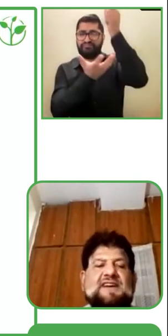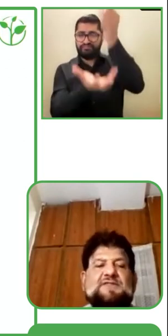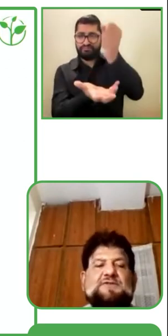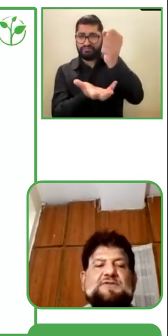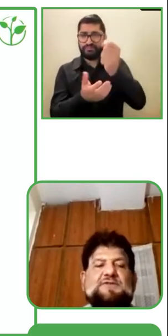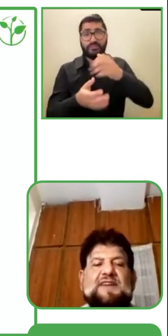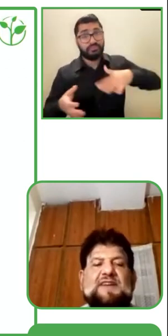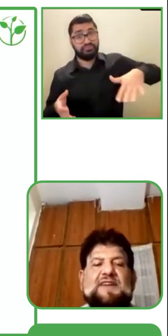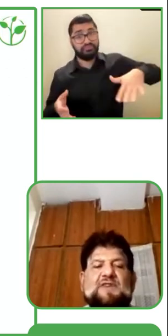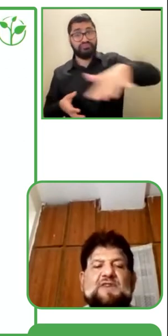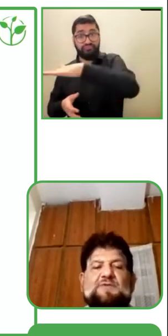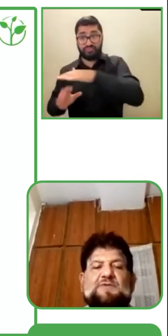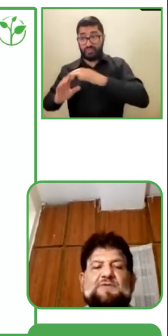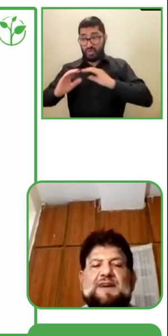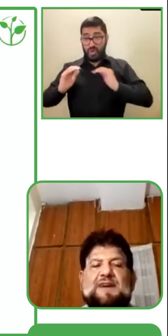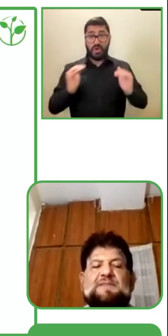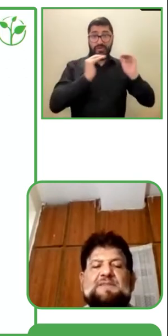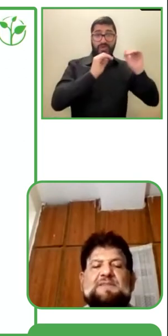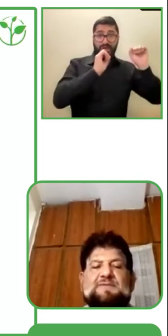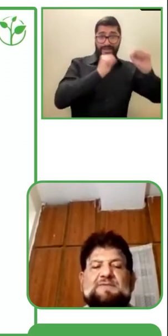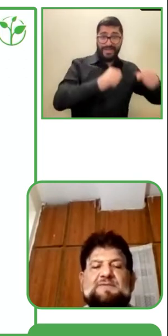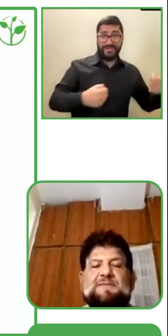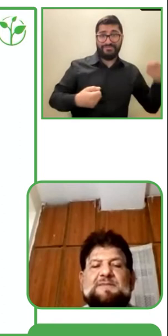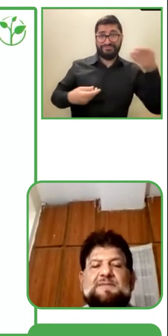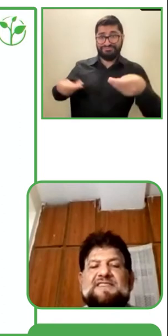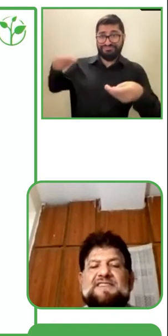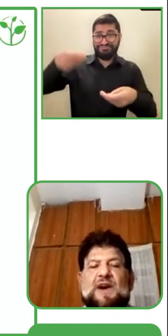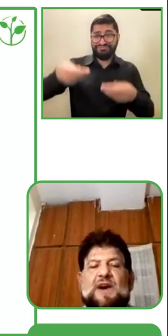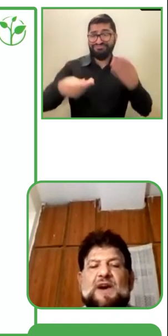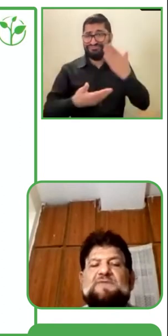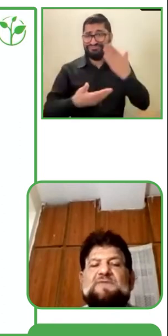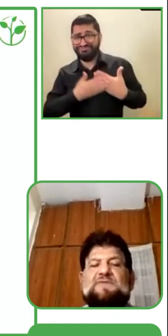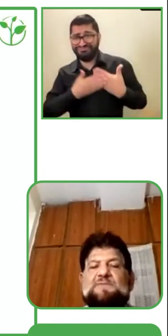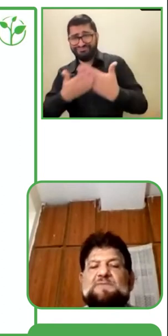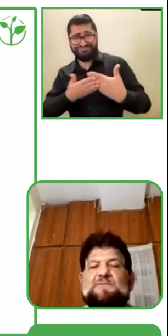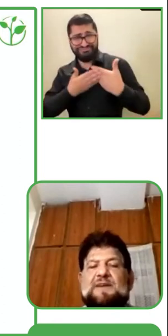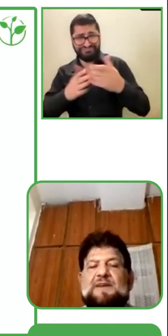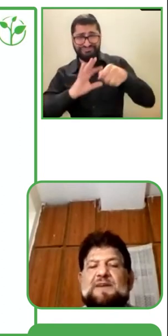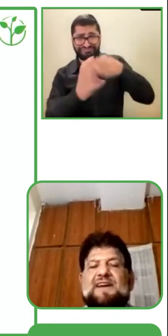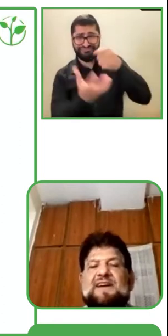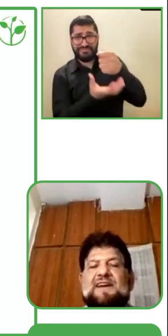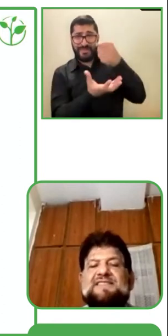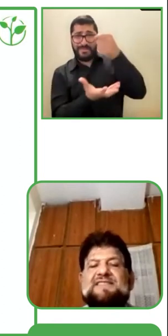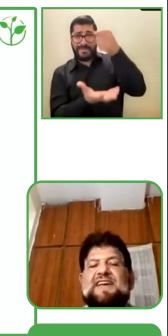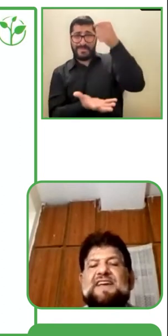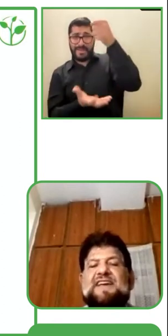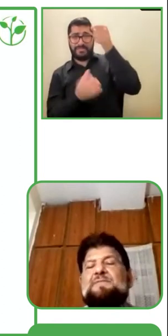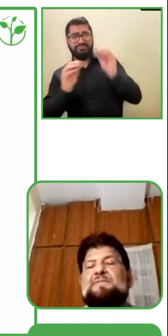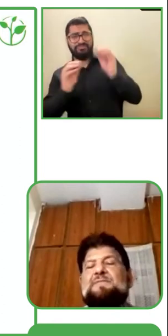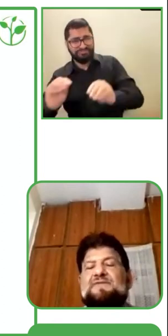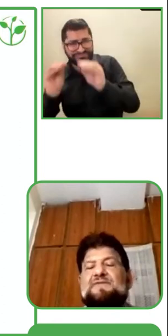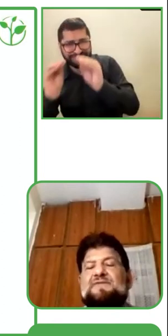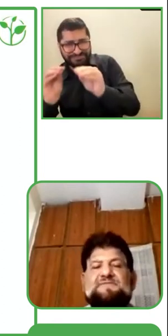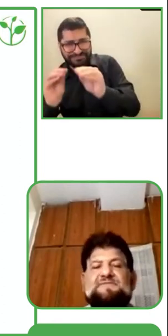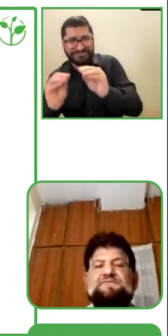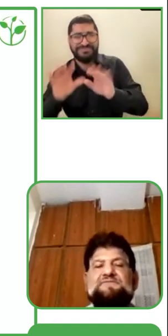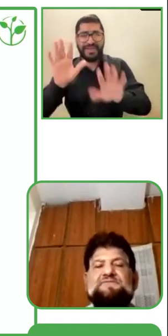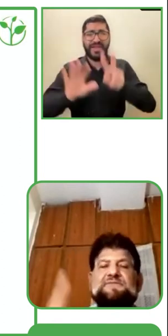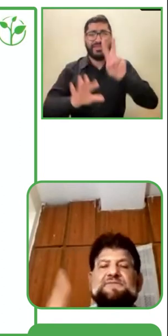organization to train more than 12,000 persons with disabilities waiting for this program, as indicated above.